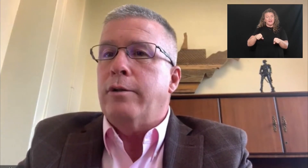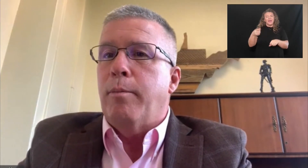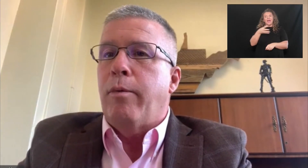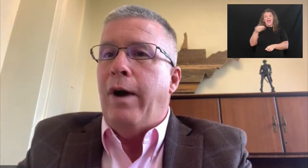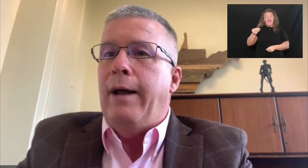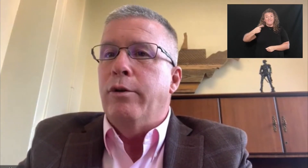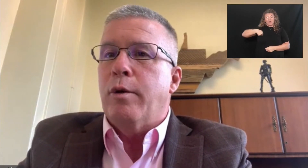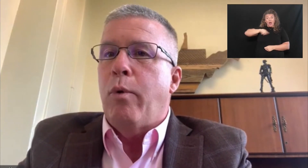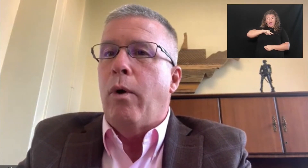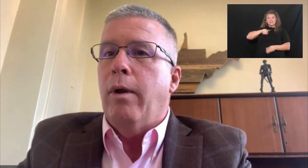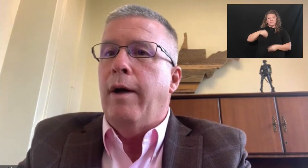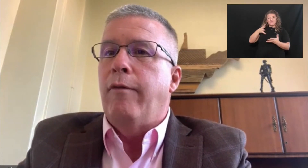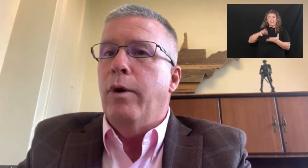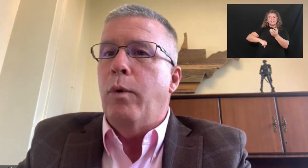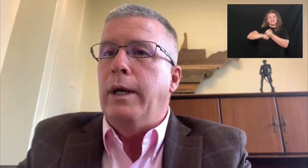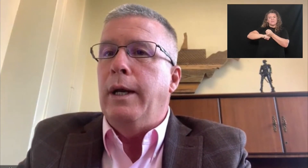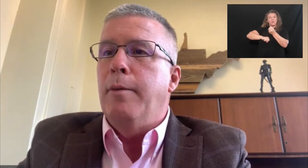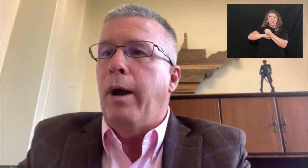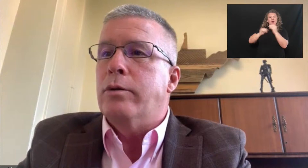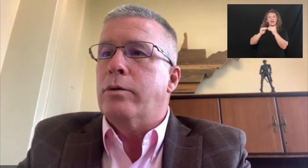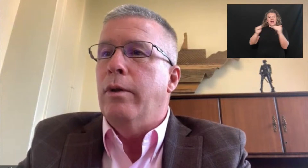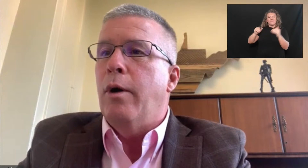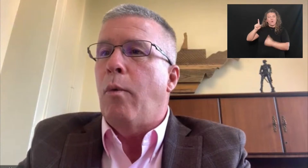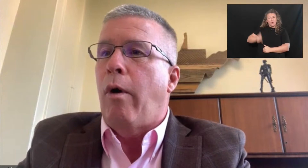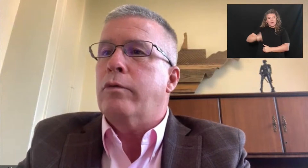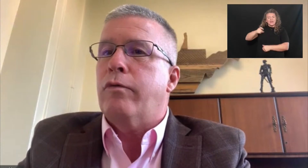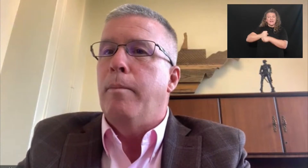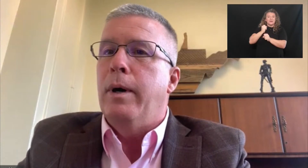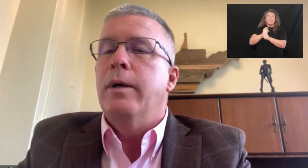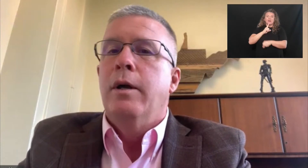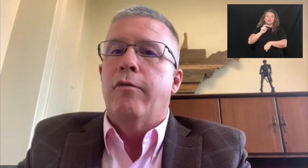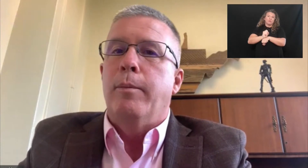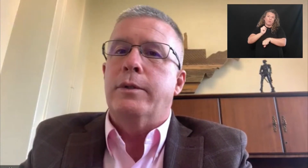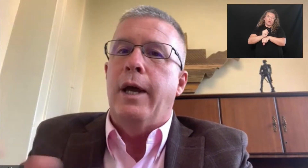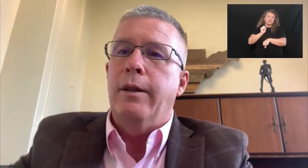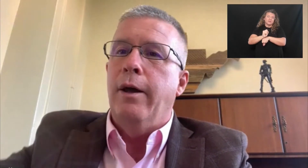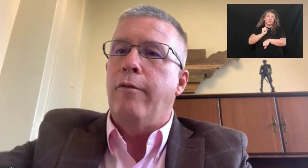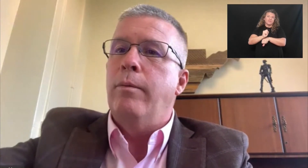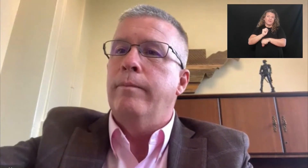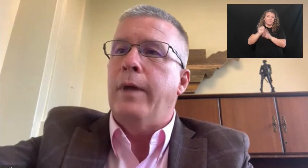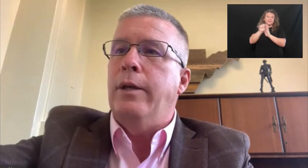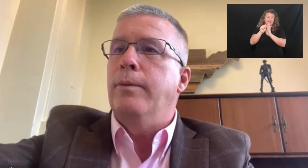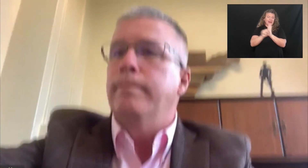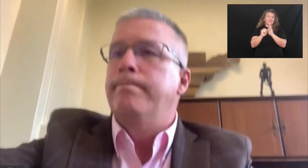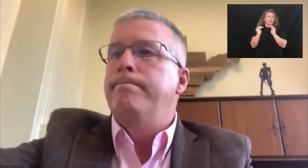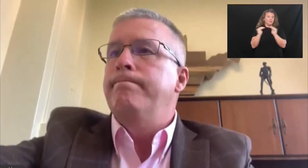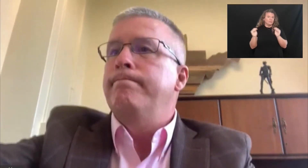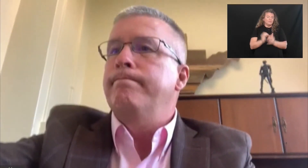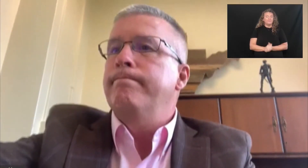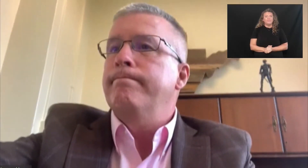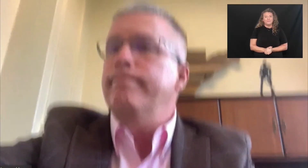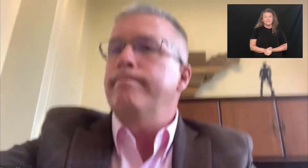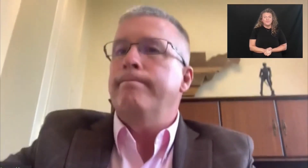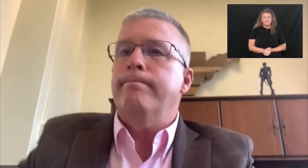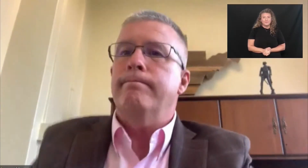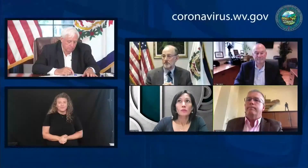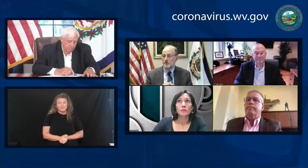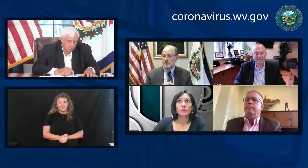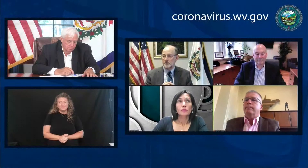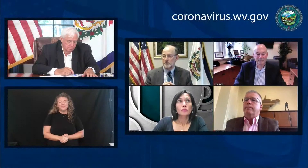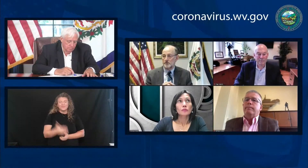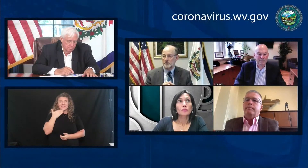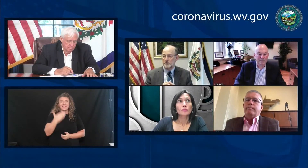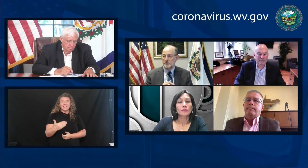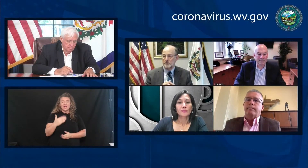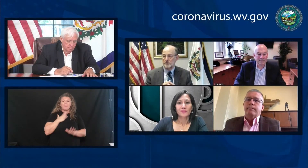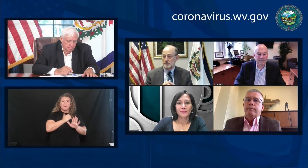for us to provide the support level that we need to make sure that it works from a state level. Thank you. Thank you, Mark, and